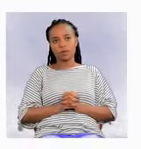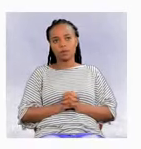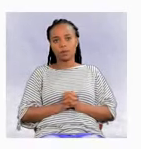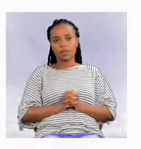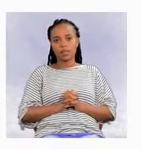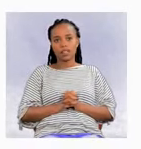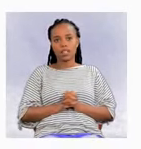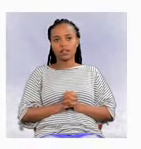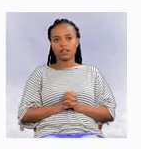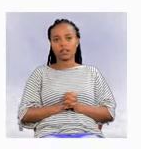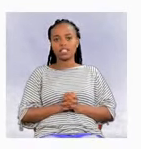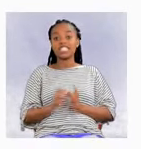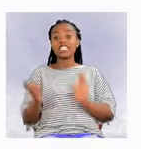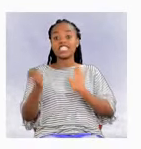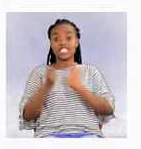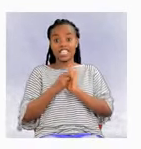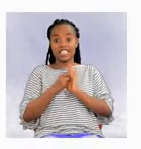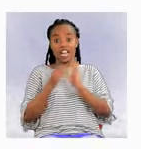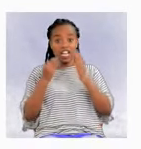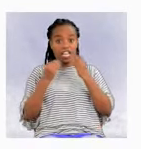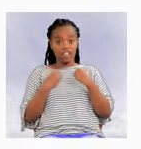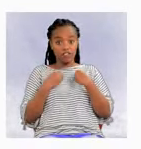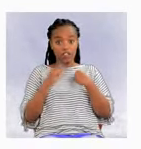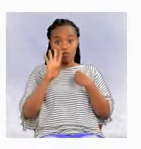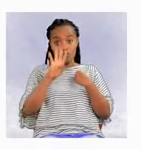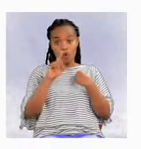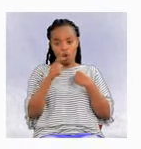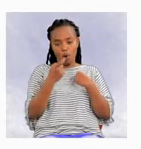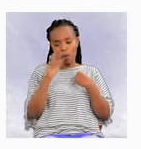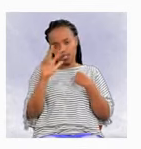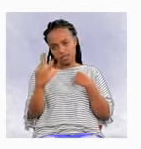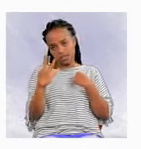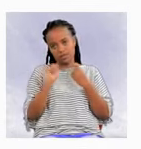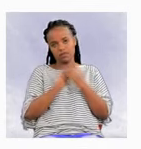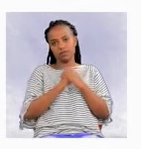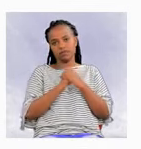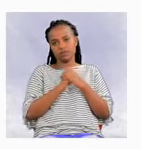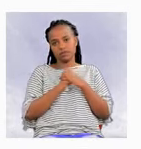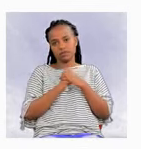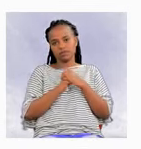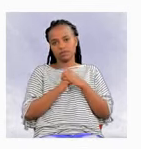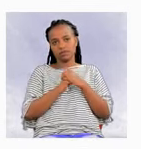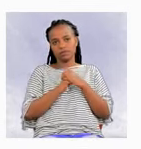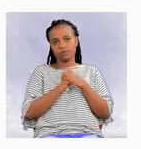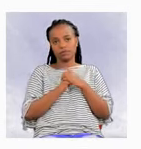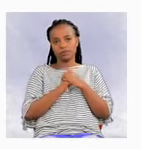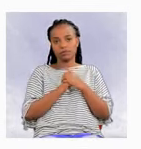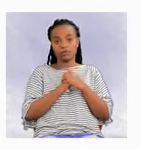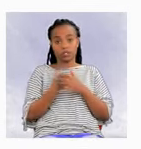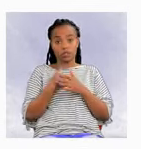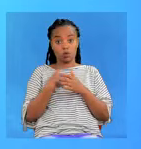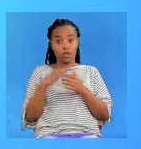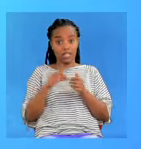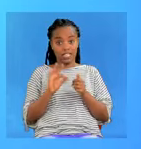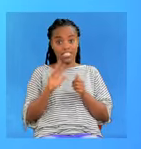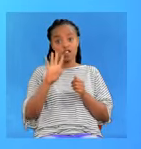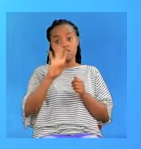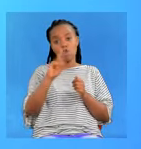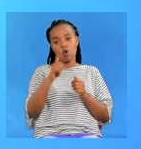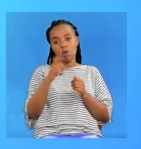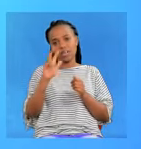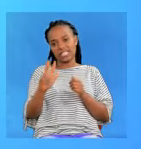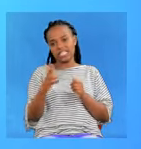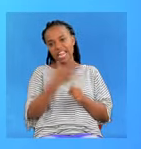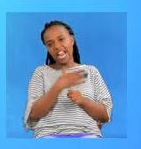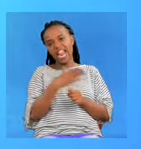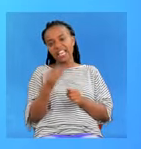the center is given to be here 4, 3. We have 4, 3 and